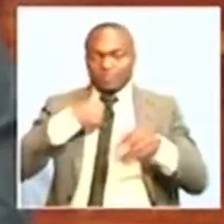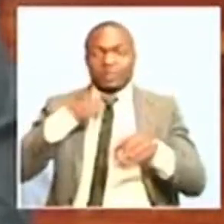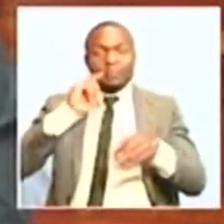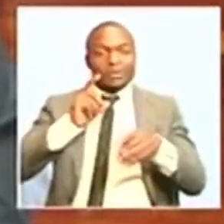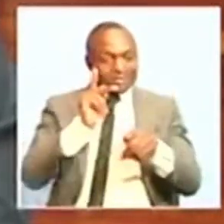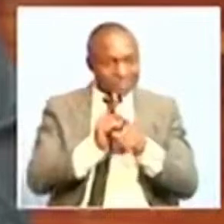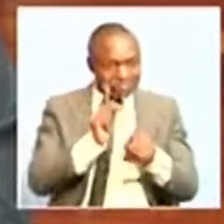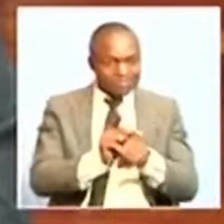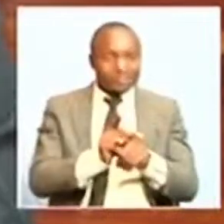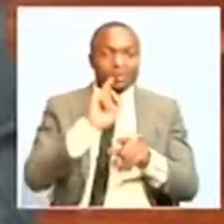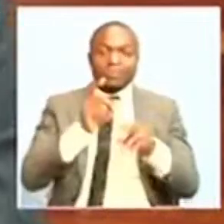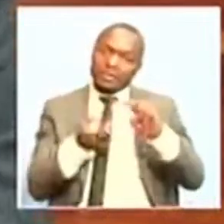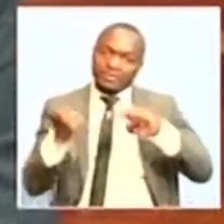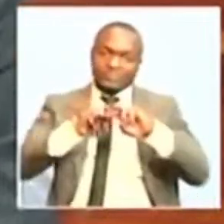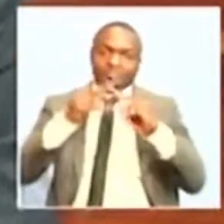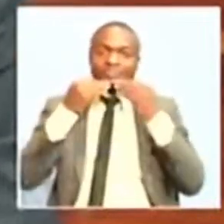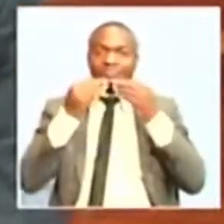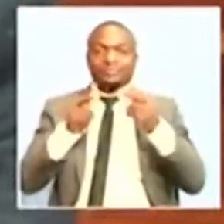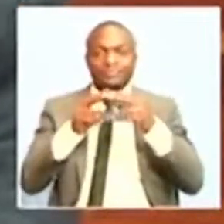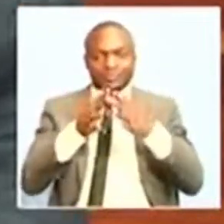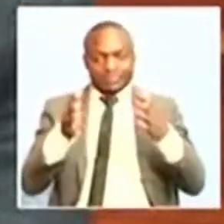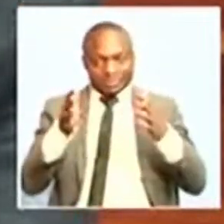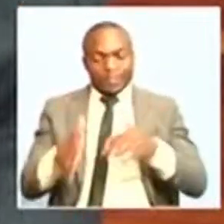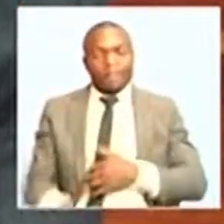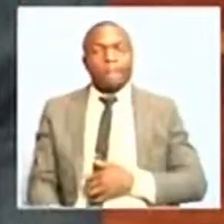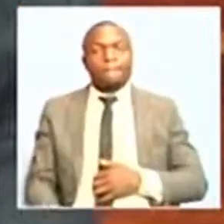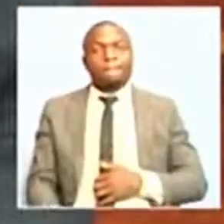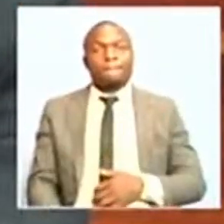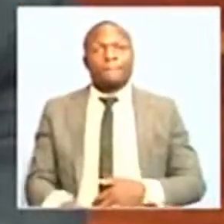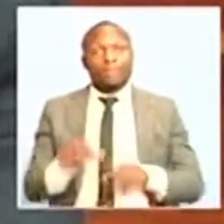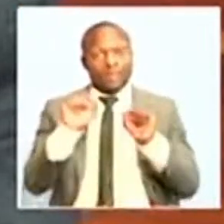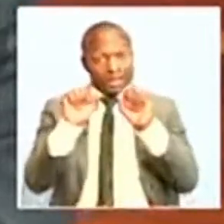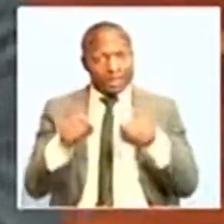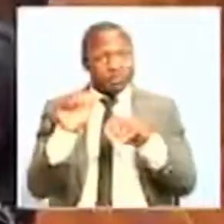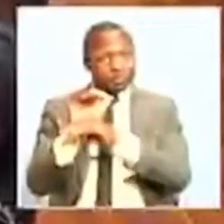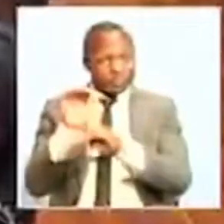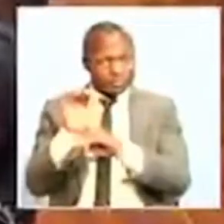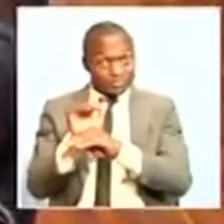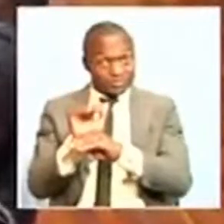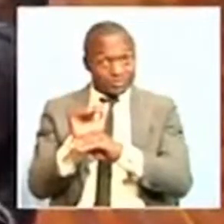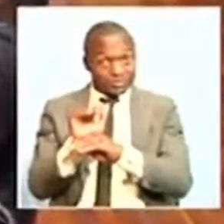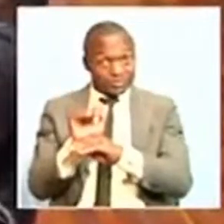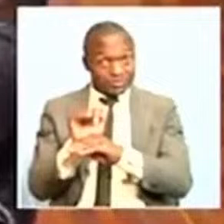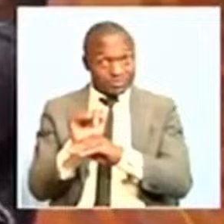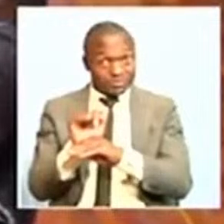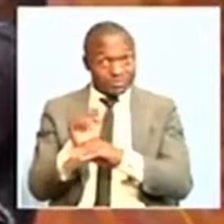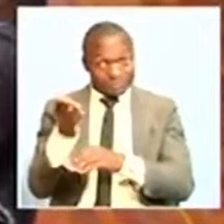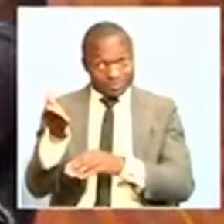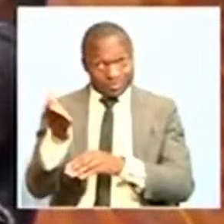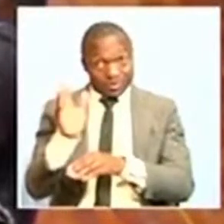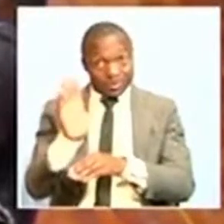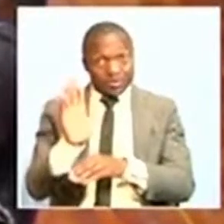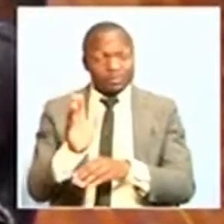maintained or be increased. Thank you very much. Thank you. Are you able to comment, Edin and team?